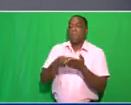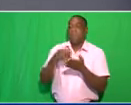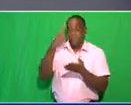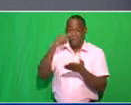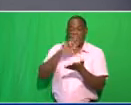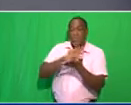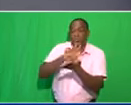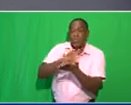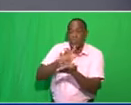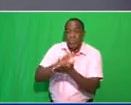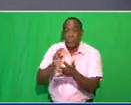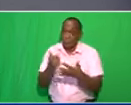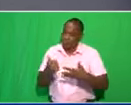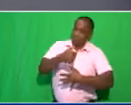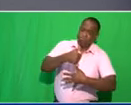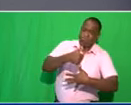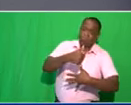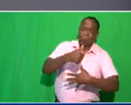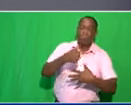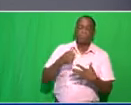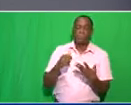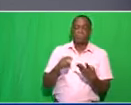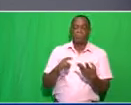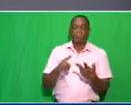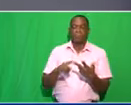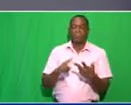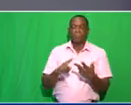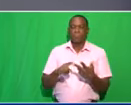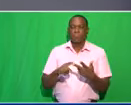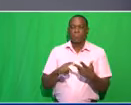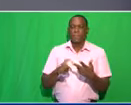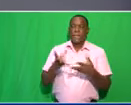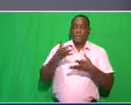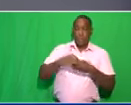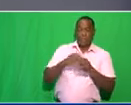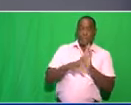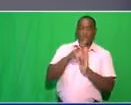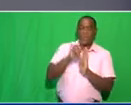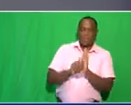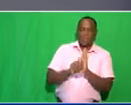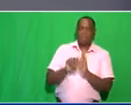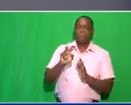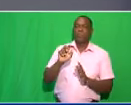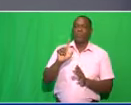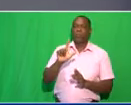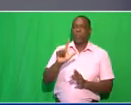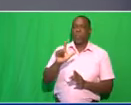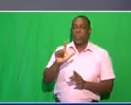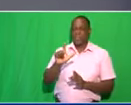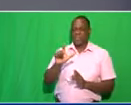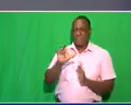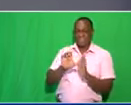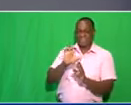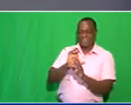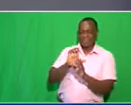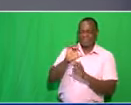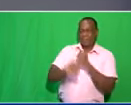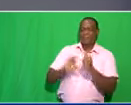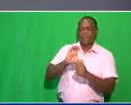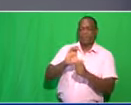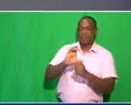of 21st century skills in the curriculum, of course, increase the quality of communication and